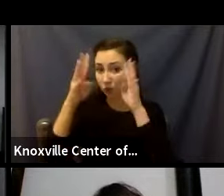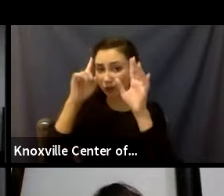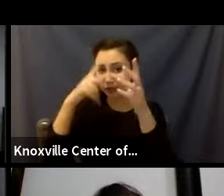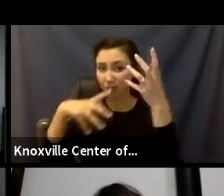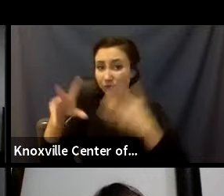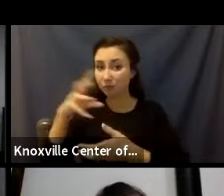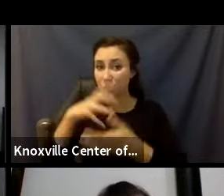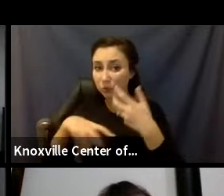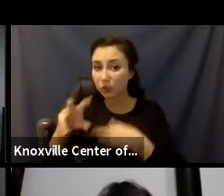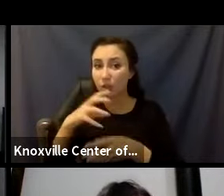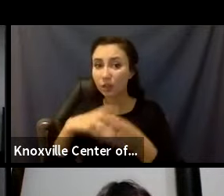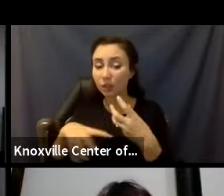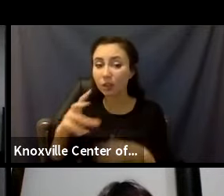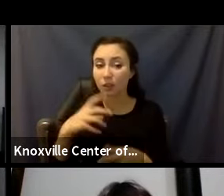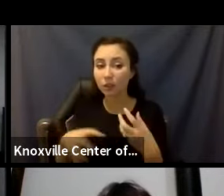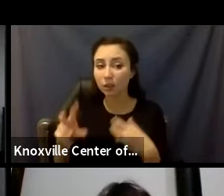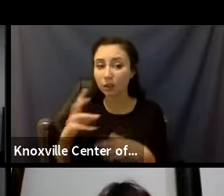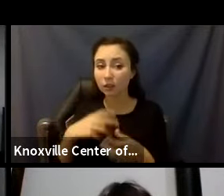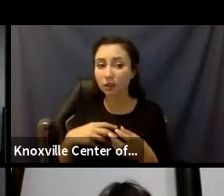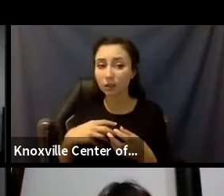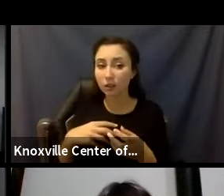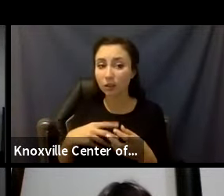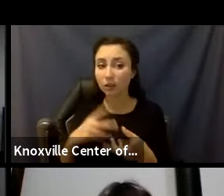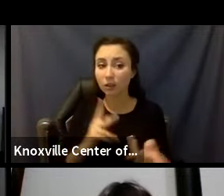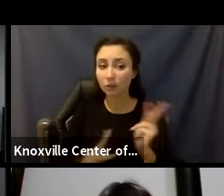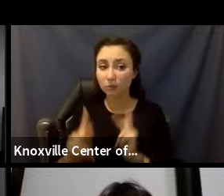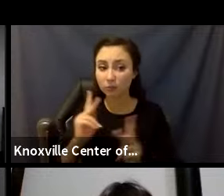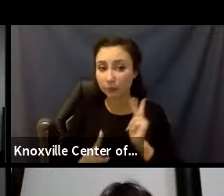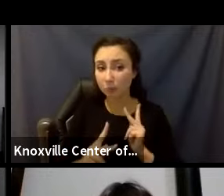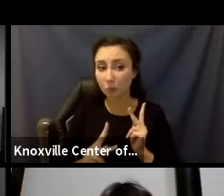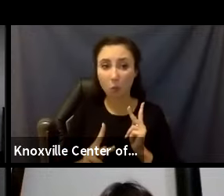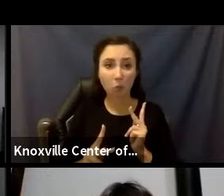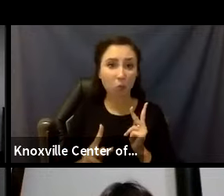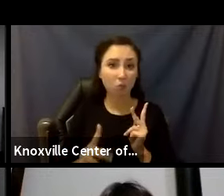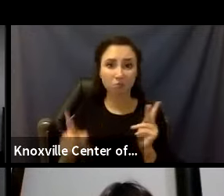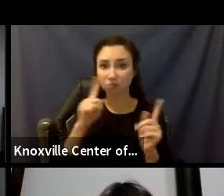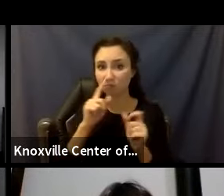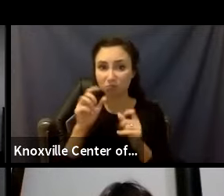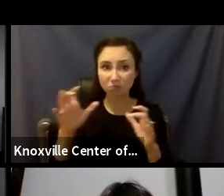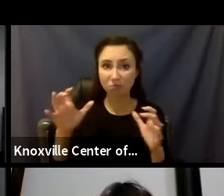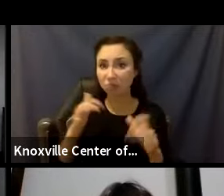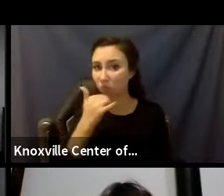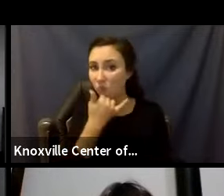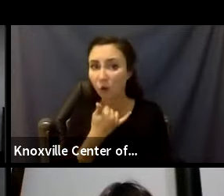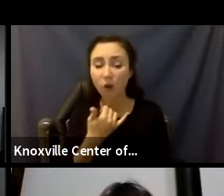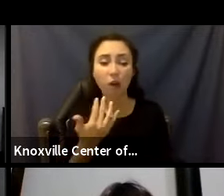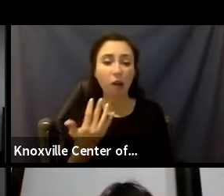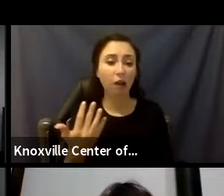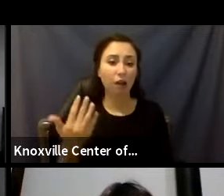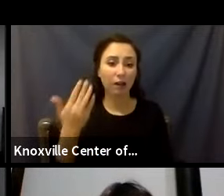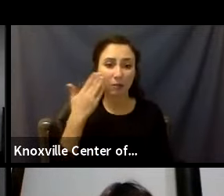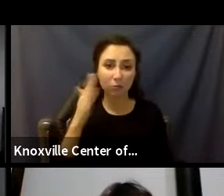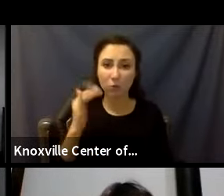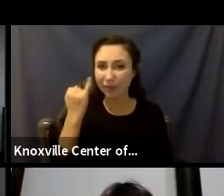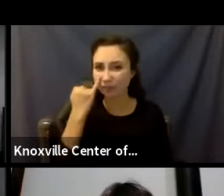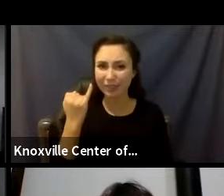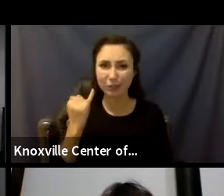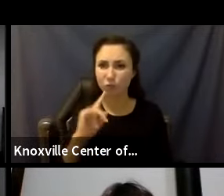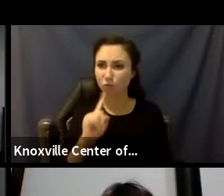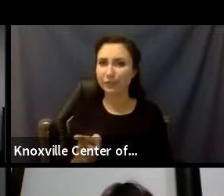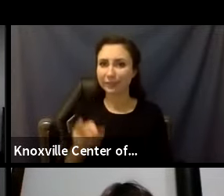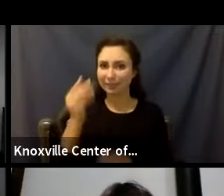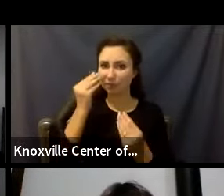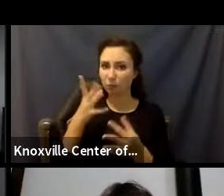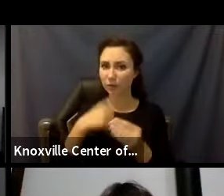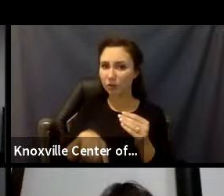confusion and maybe you have people disillusioned, but I don't know if there's any hard information on that. And I didn't know if anybody had